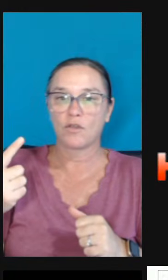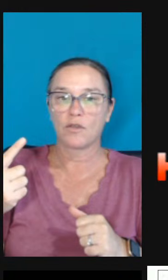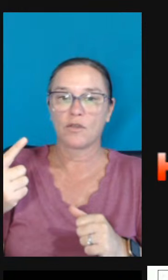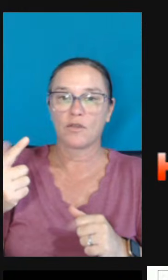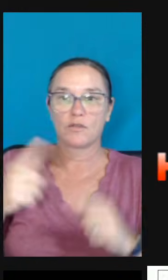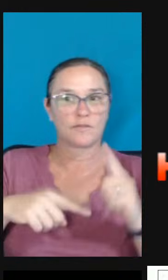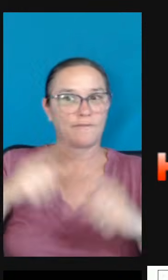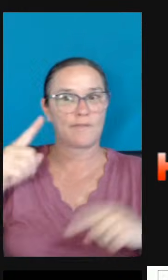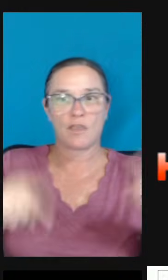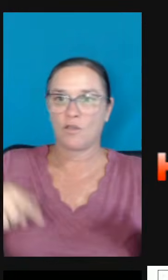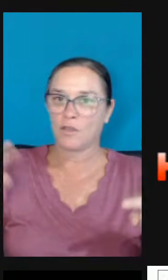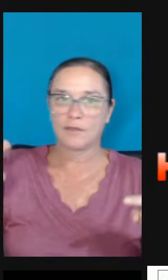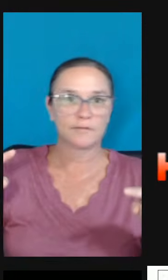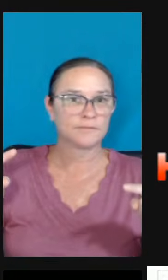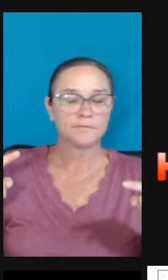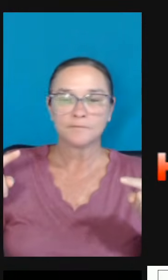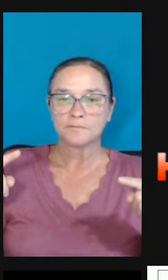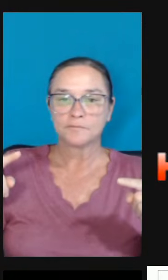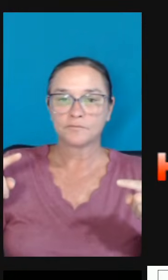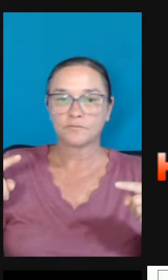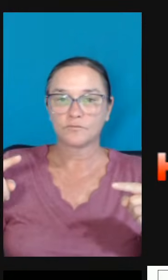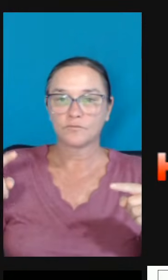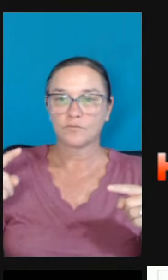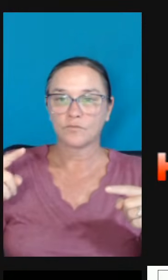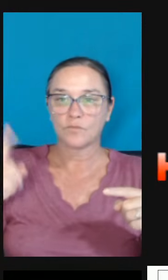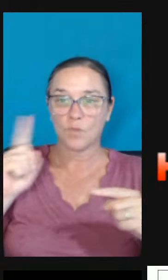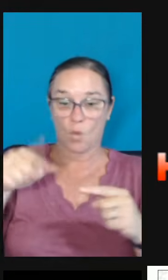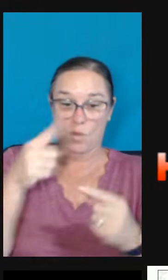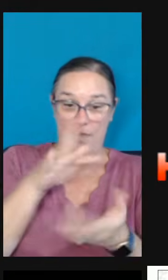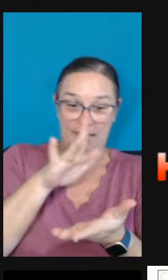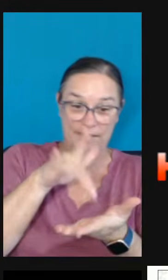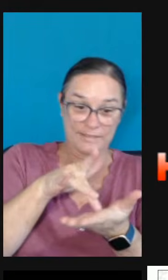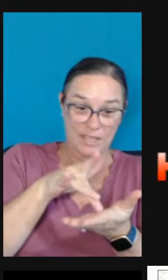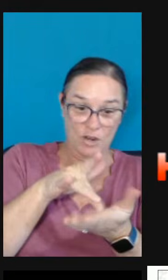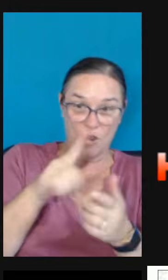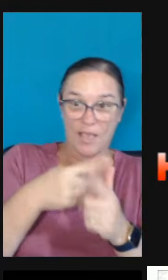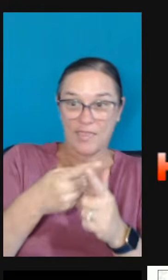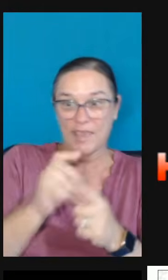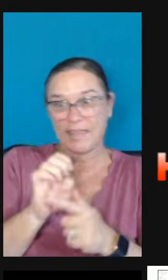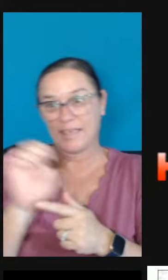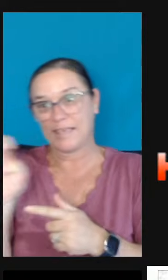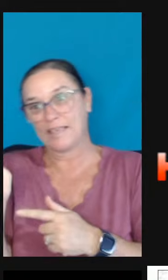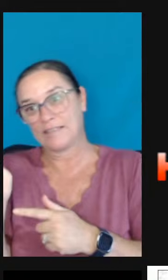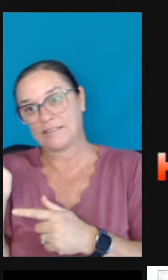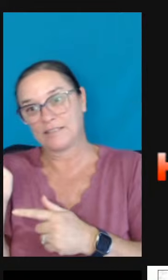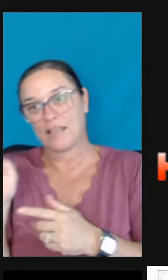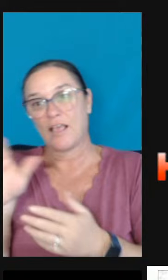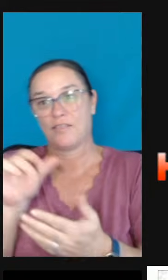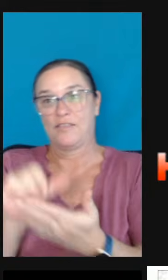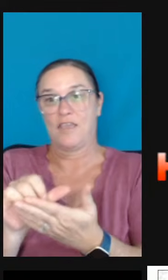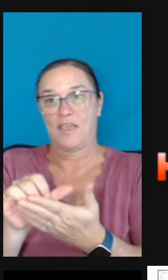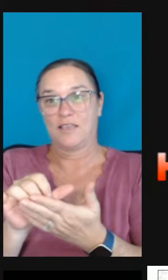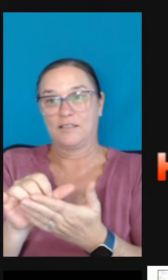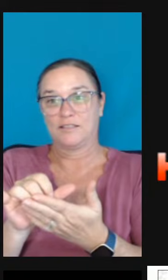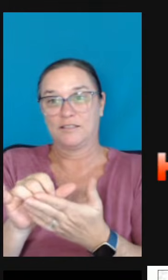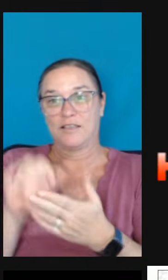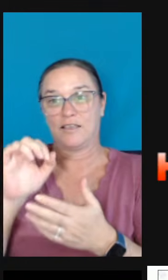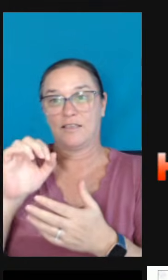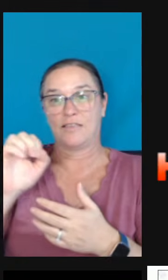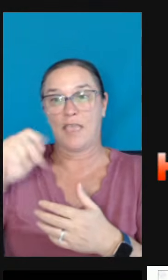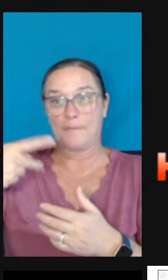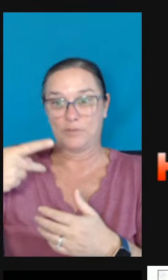from center part of the island to the eastern part. There's our episode emissions right